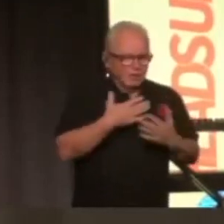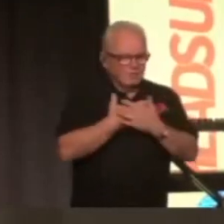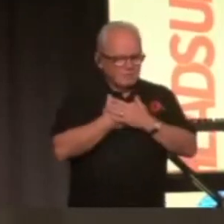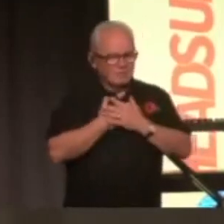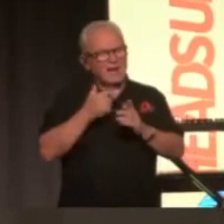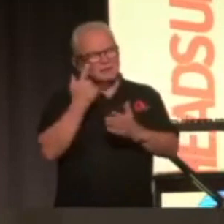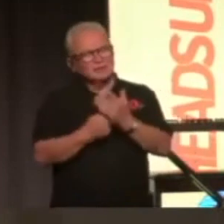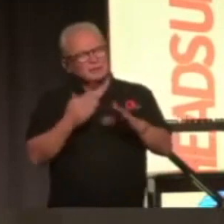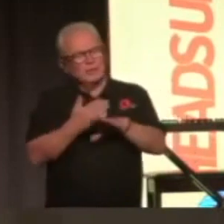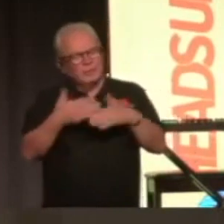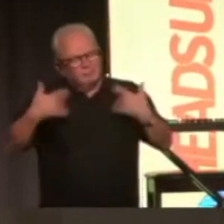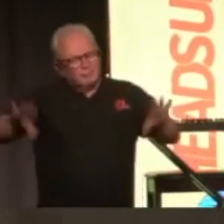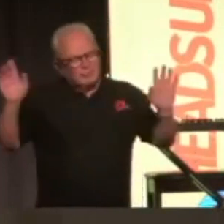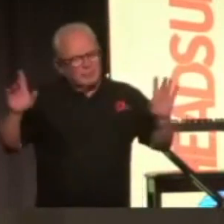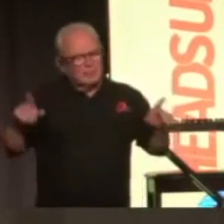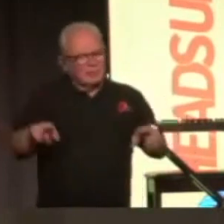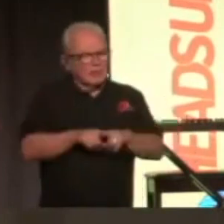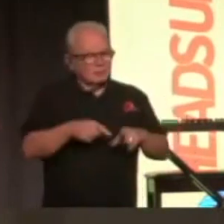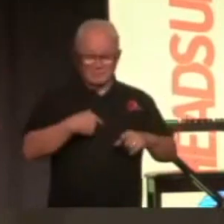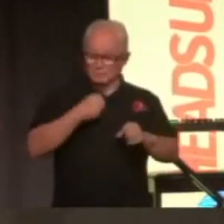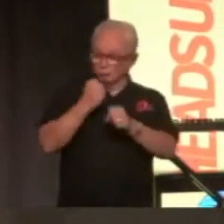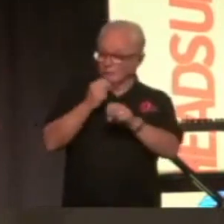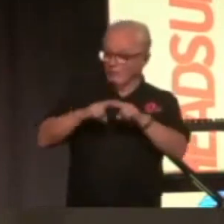I just do, and I'm a grander now.